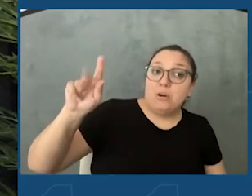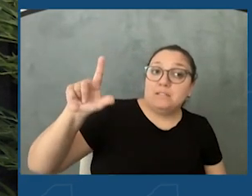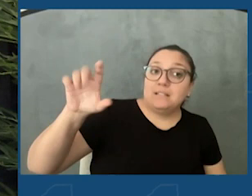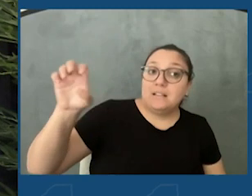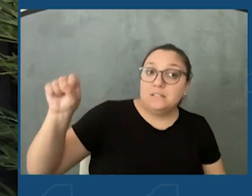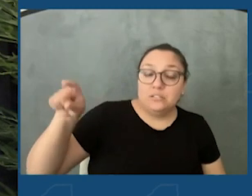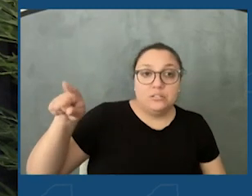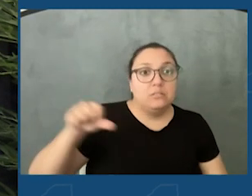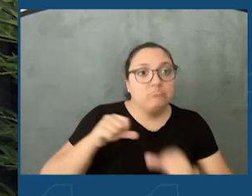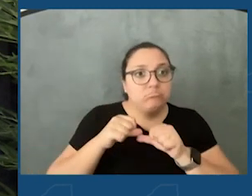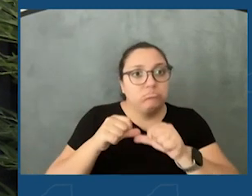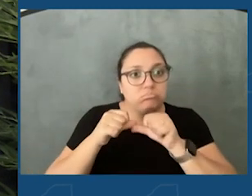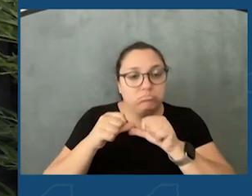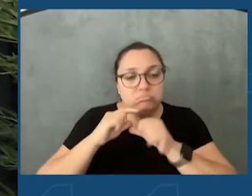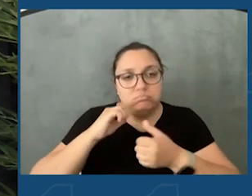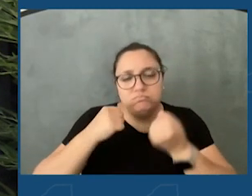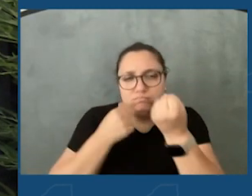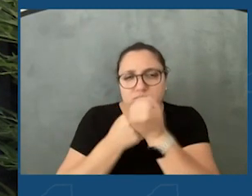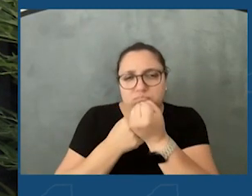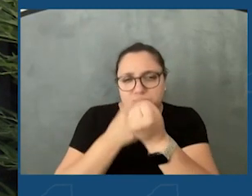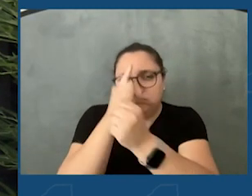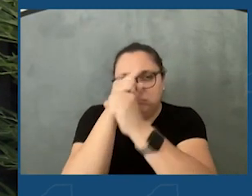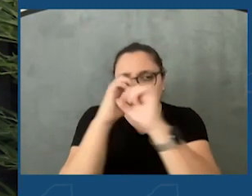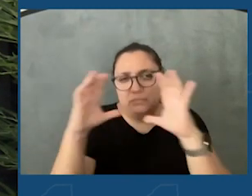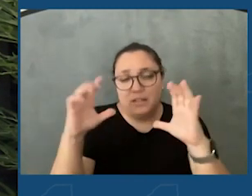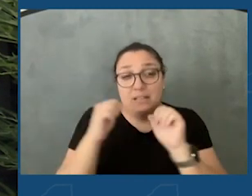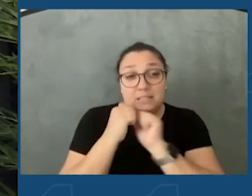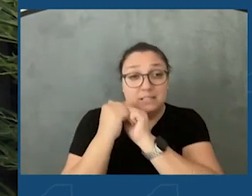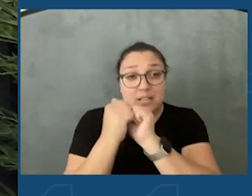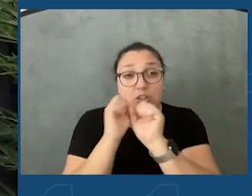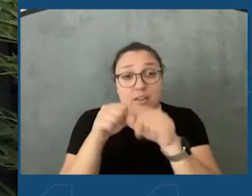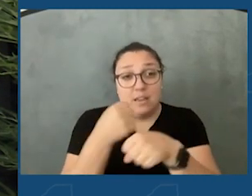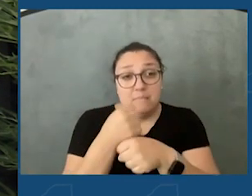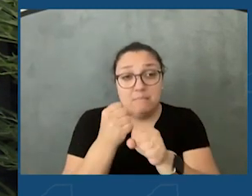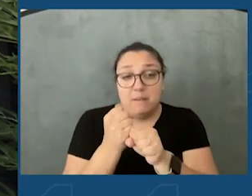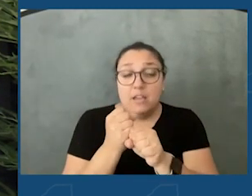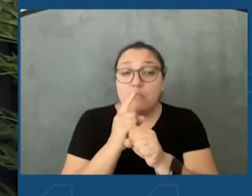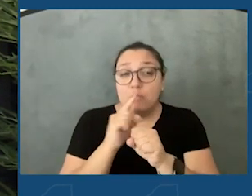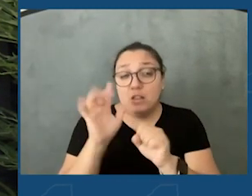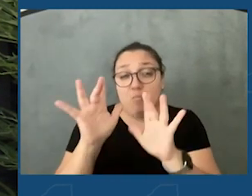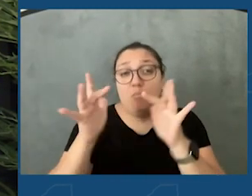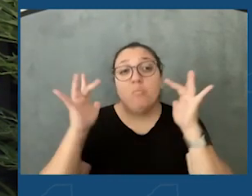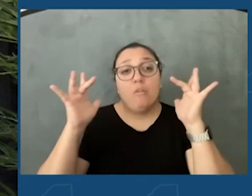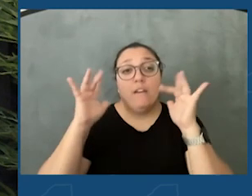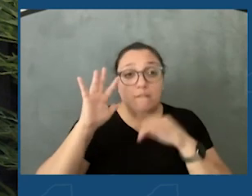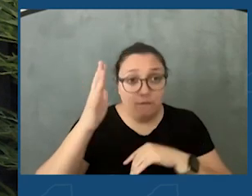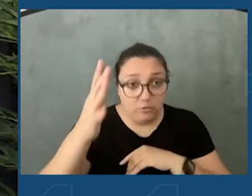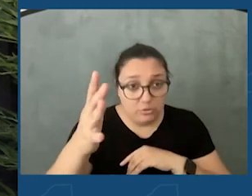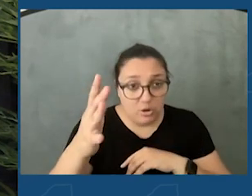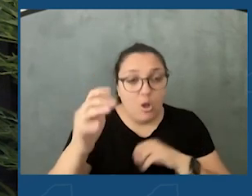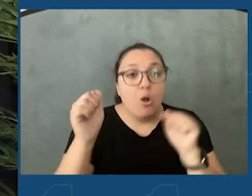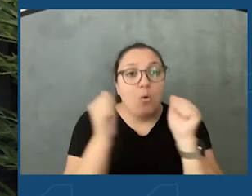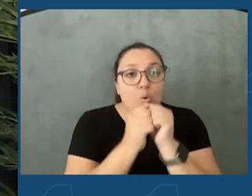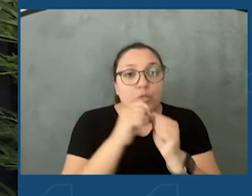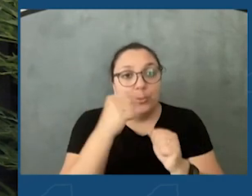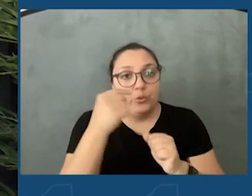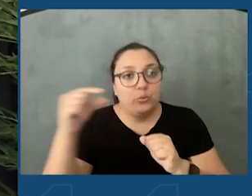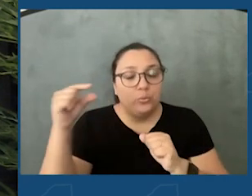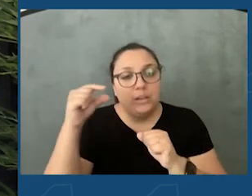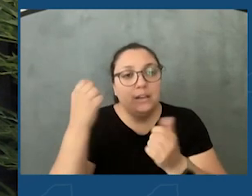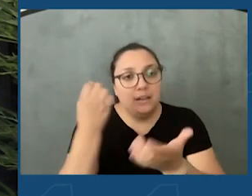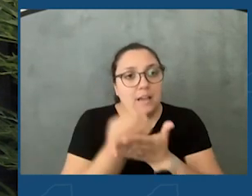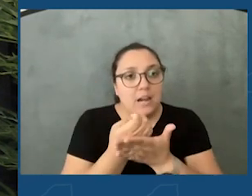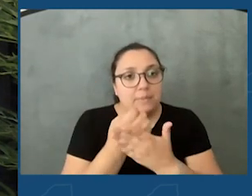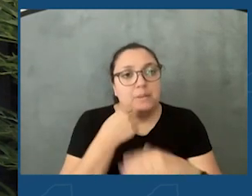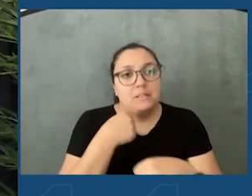shared vision. Together, we can create a brighter future, driven by the green economy, to build a